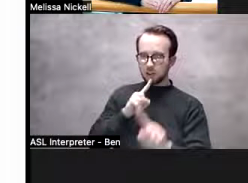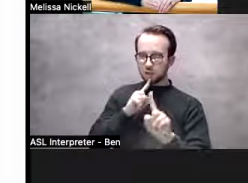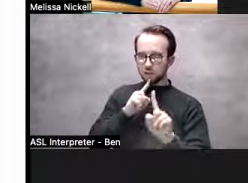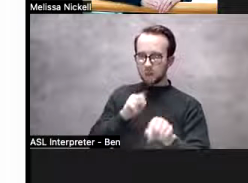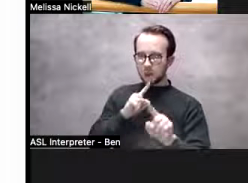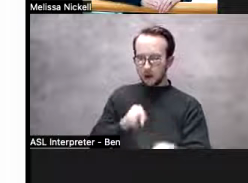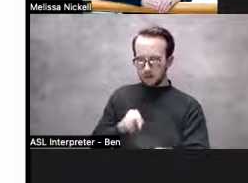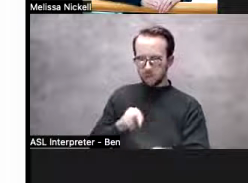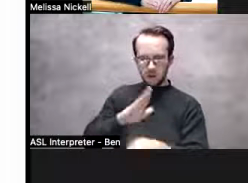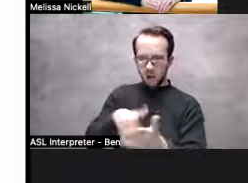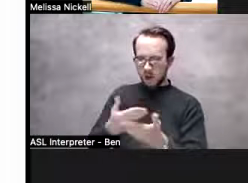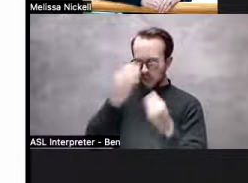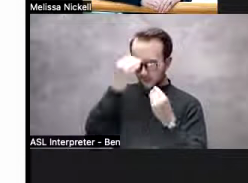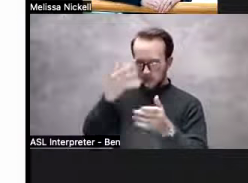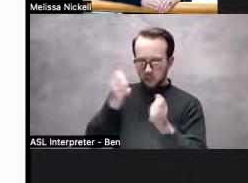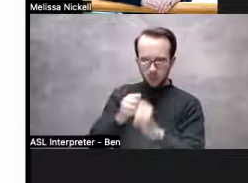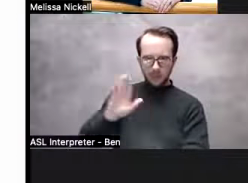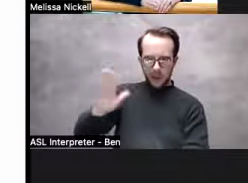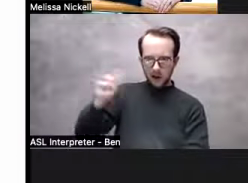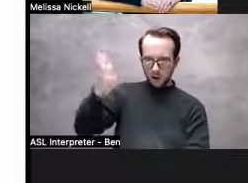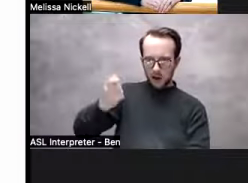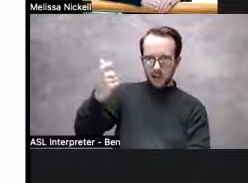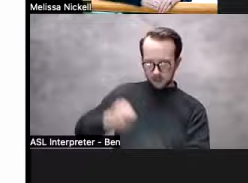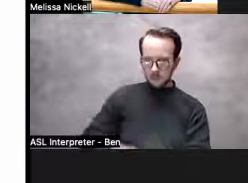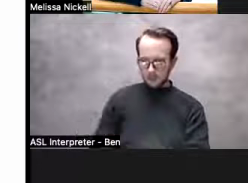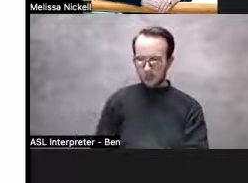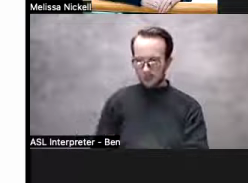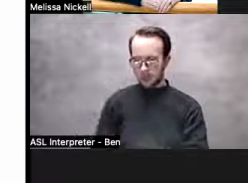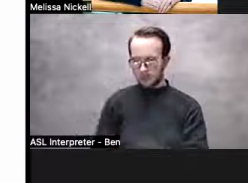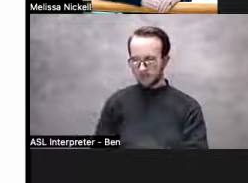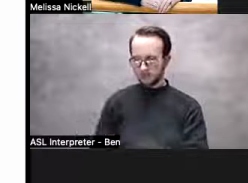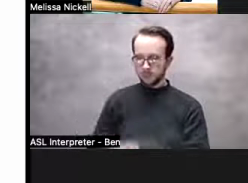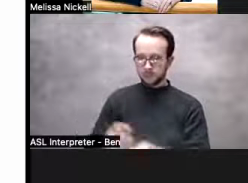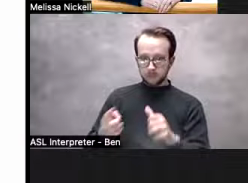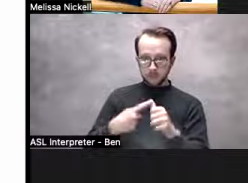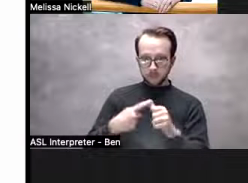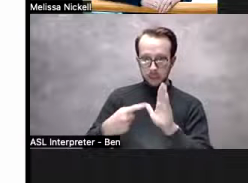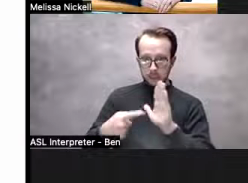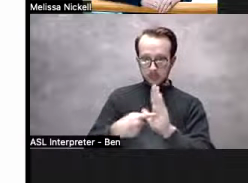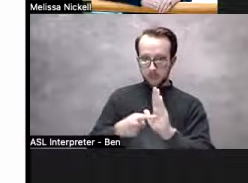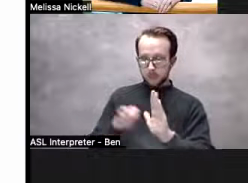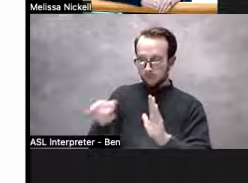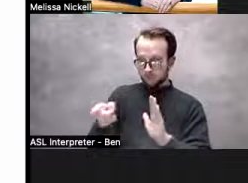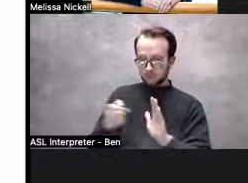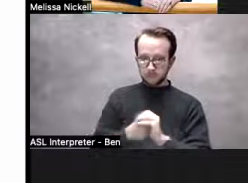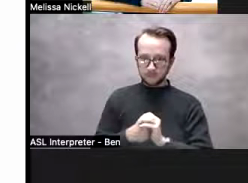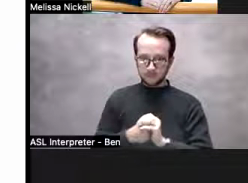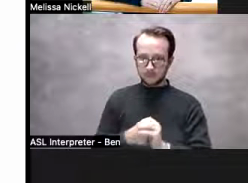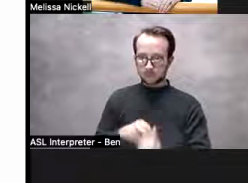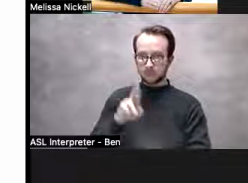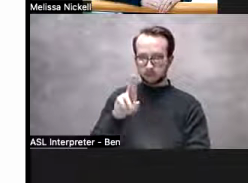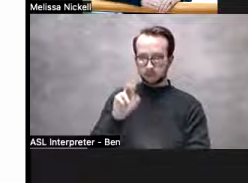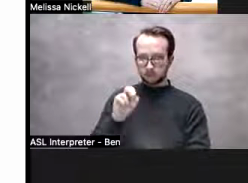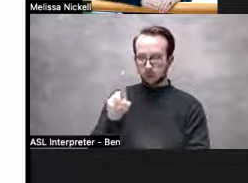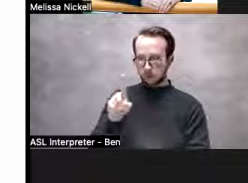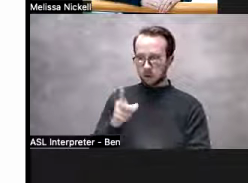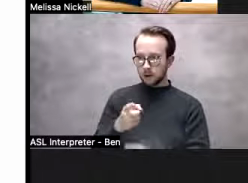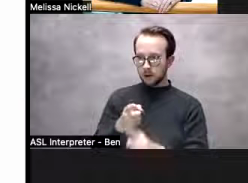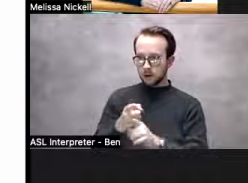information of all the funded grants that they have. And the first example is an R01 from Brian